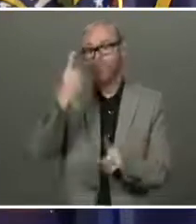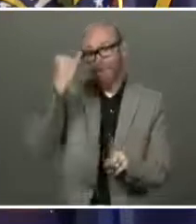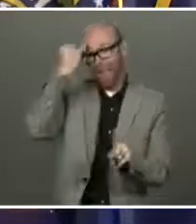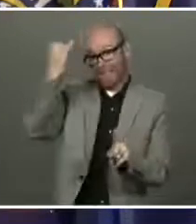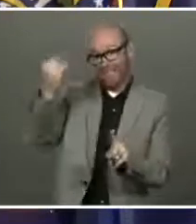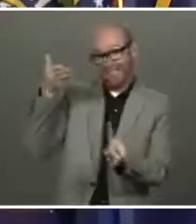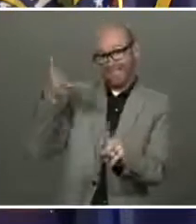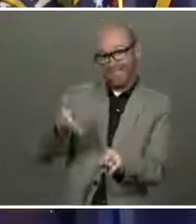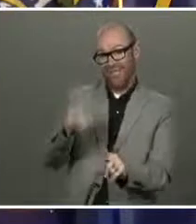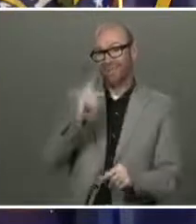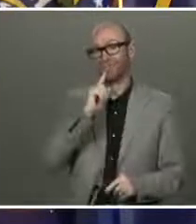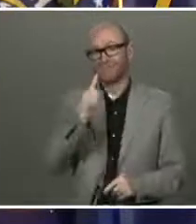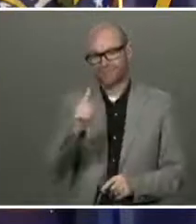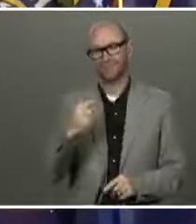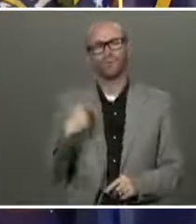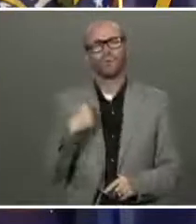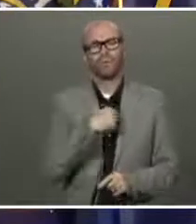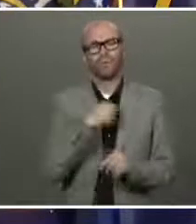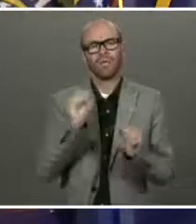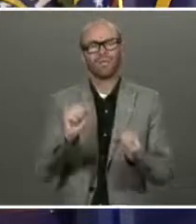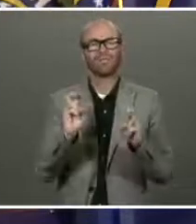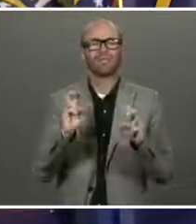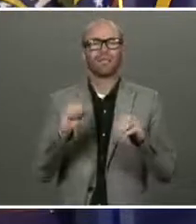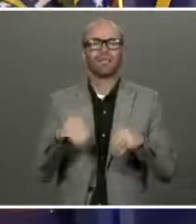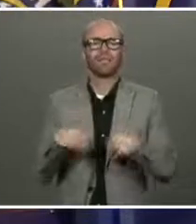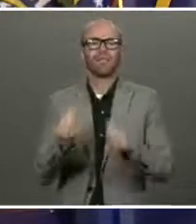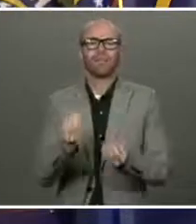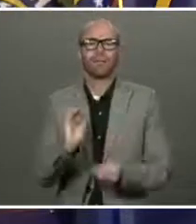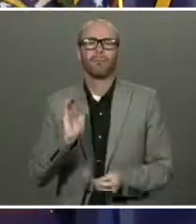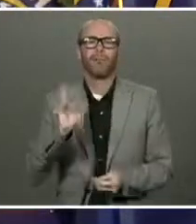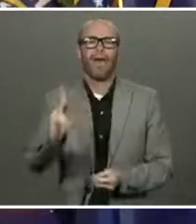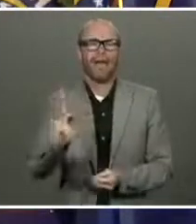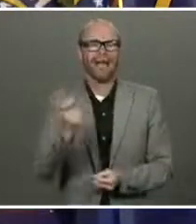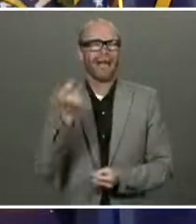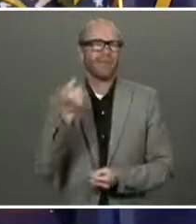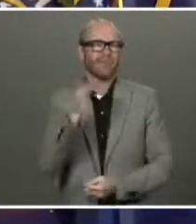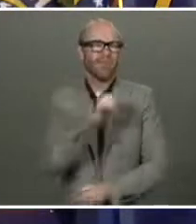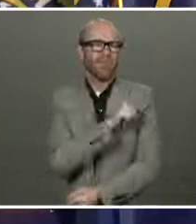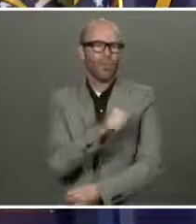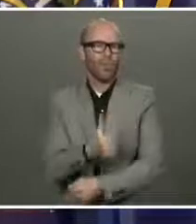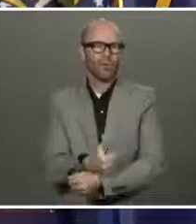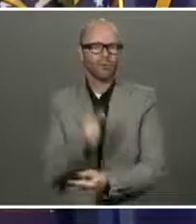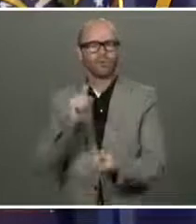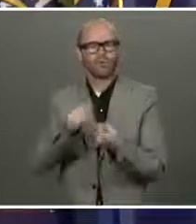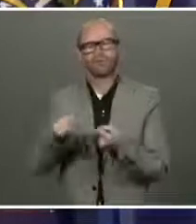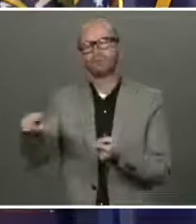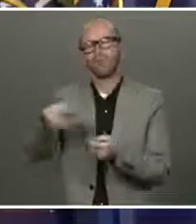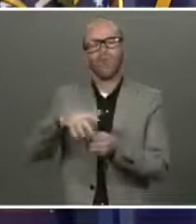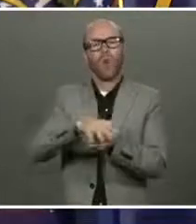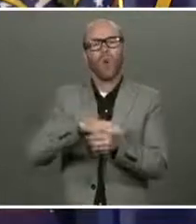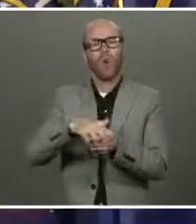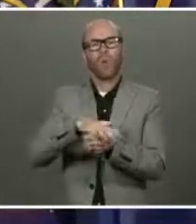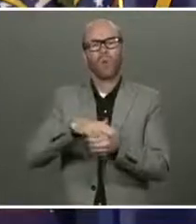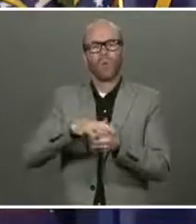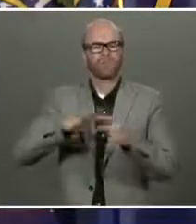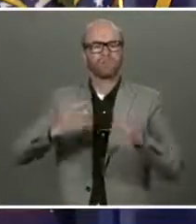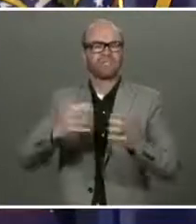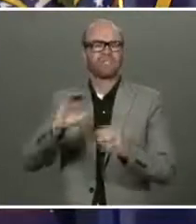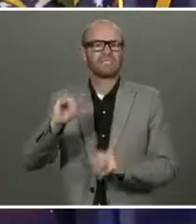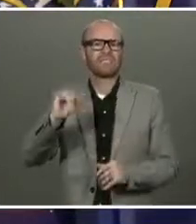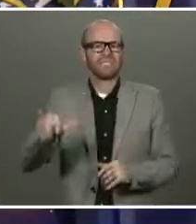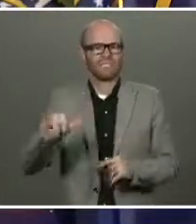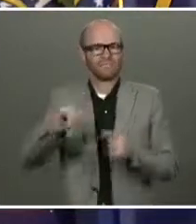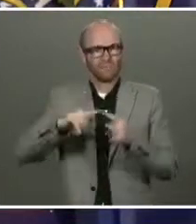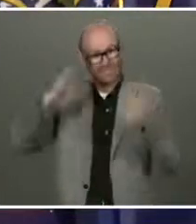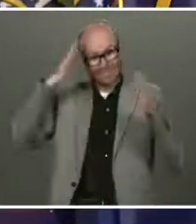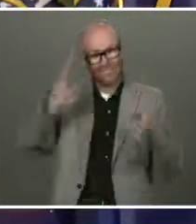though is that we would give back a little bit of authority to our local municipalities to decide how they want